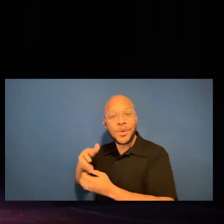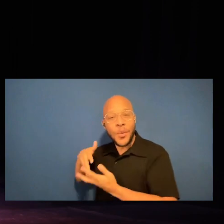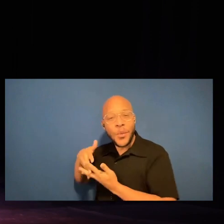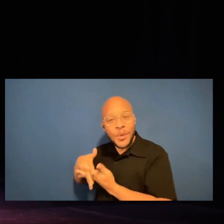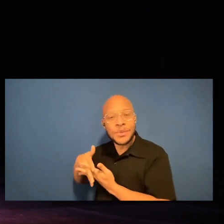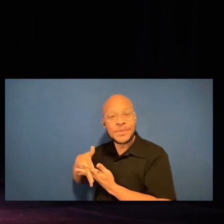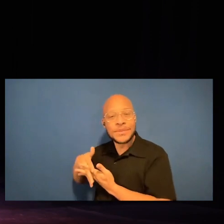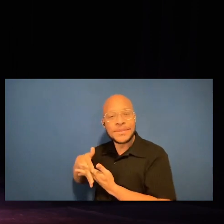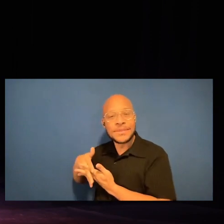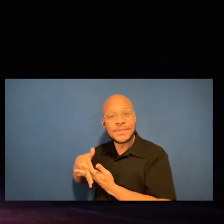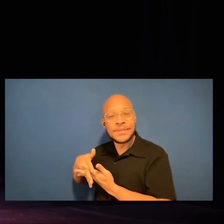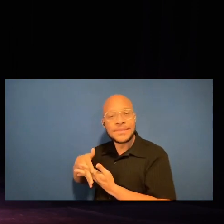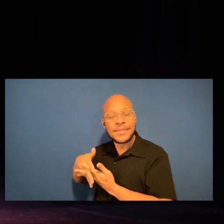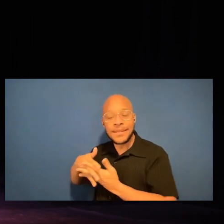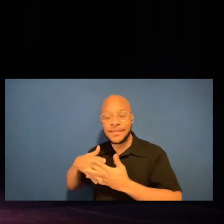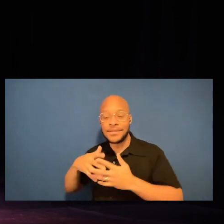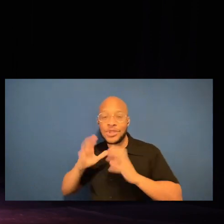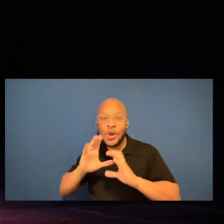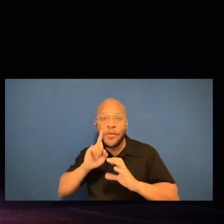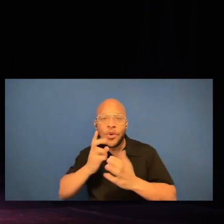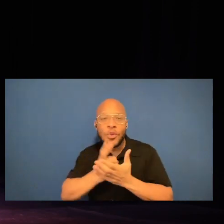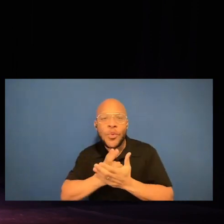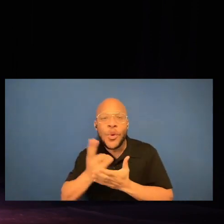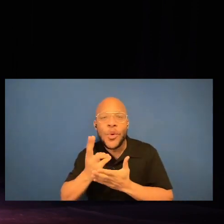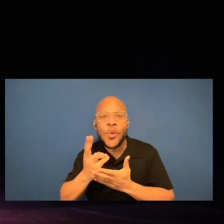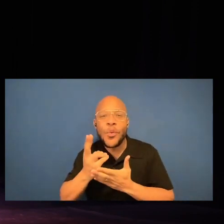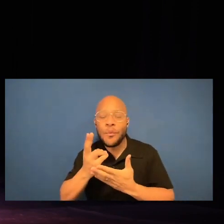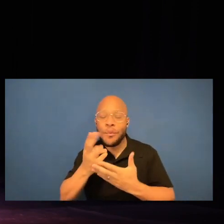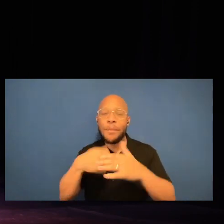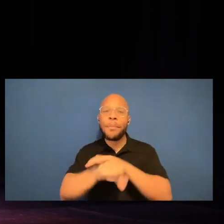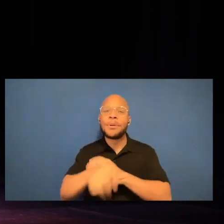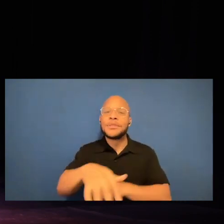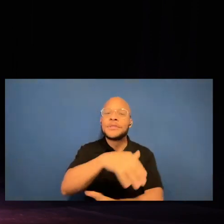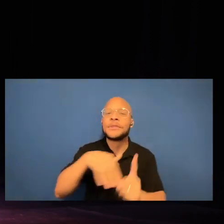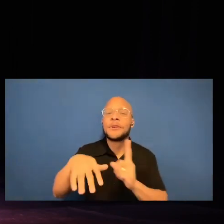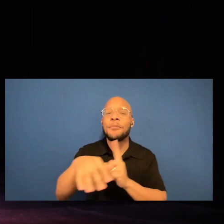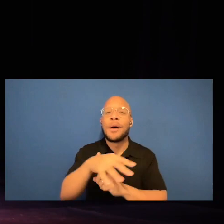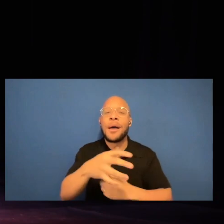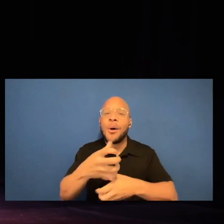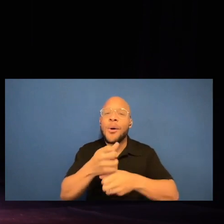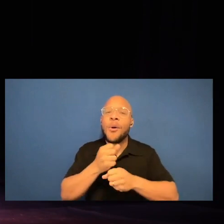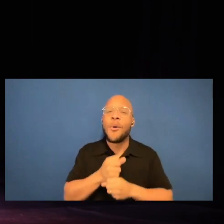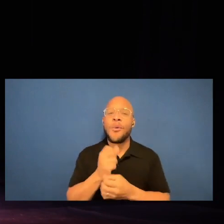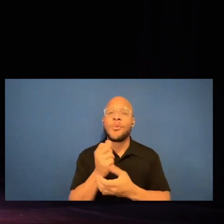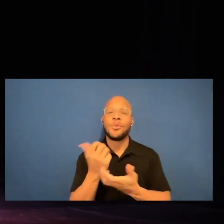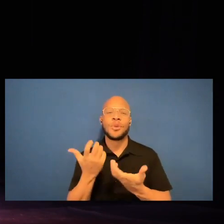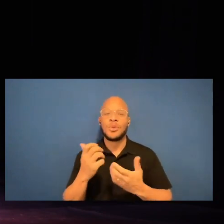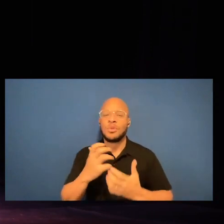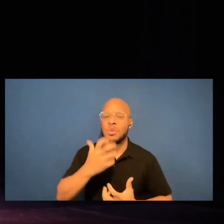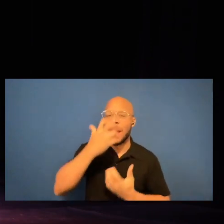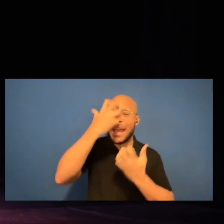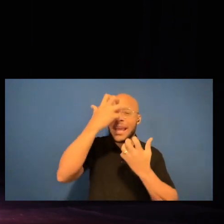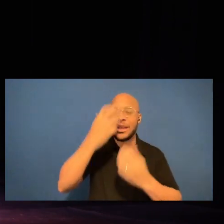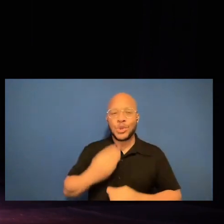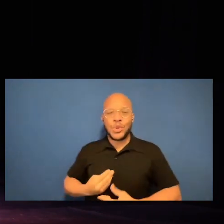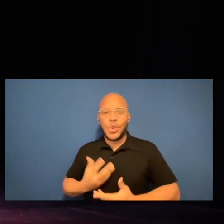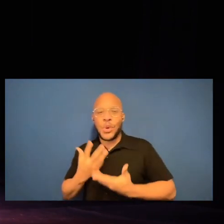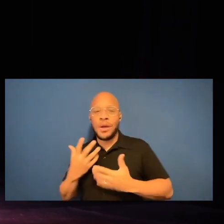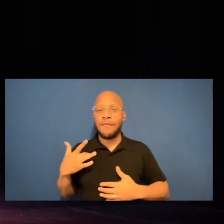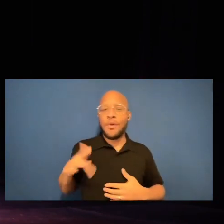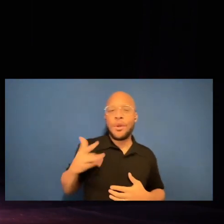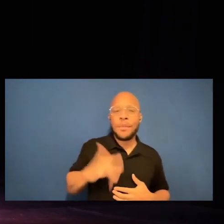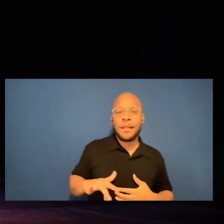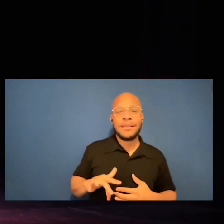that can hold the wild rage and joy, the vulnerability and fragility that transcends language and culture.